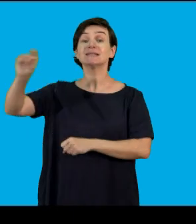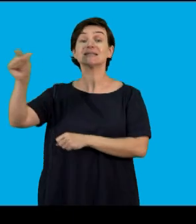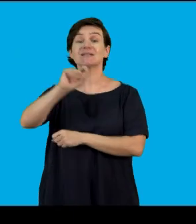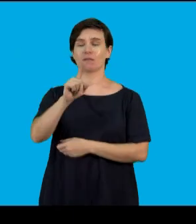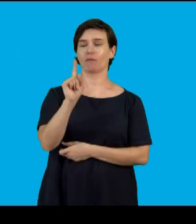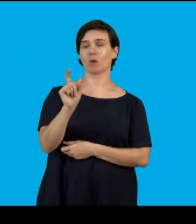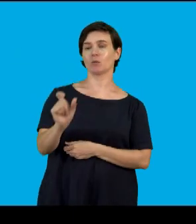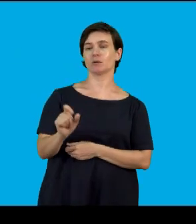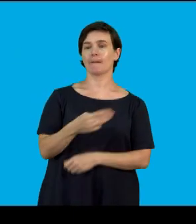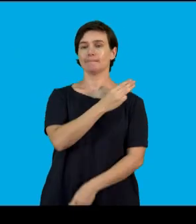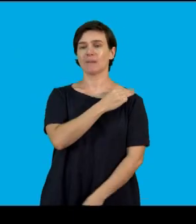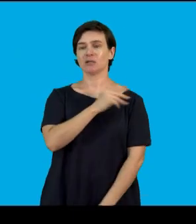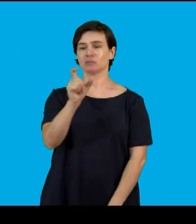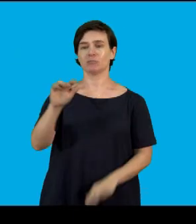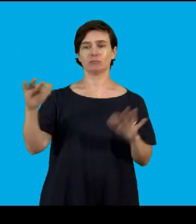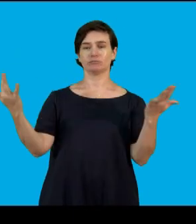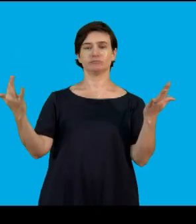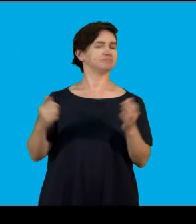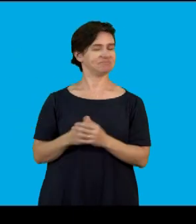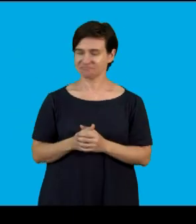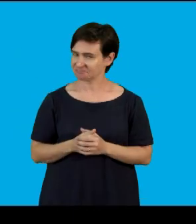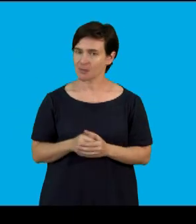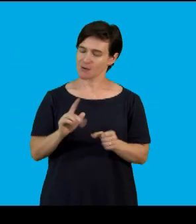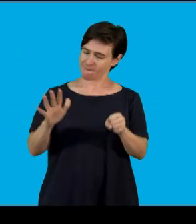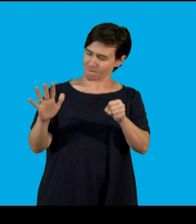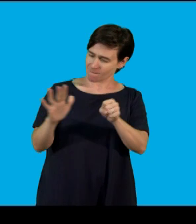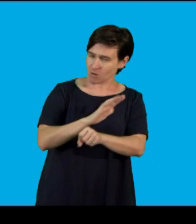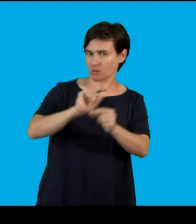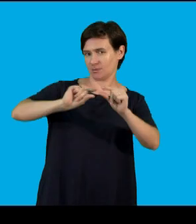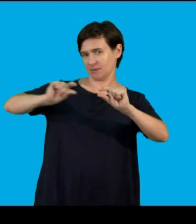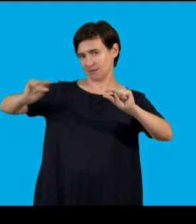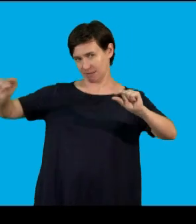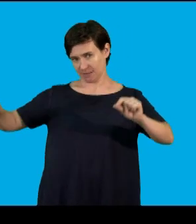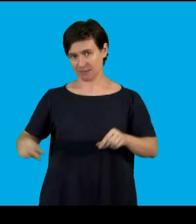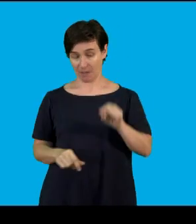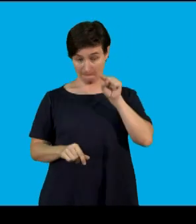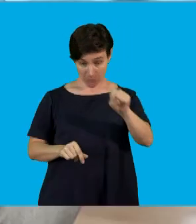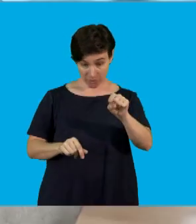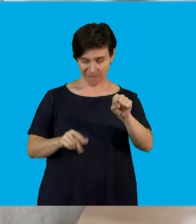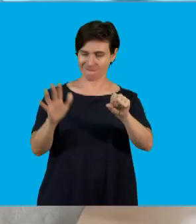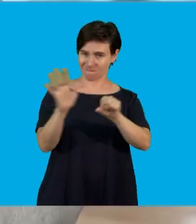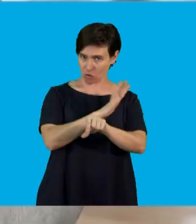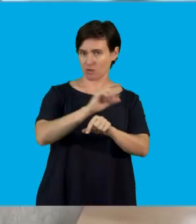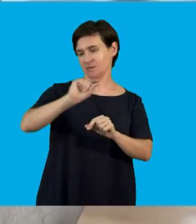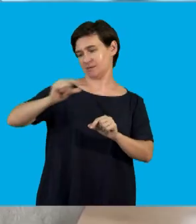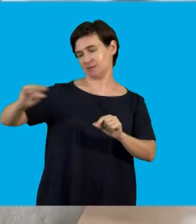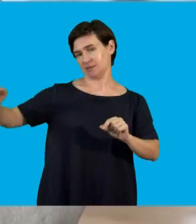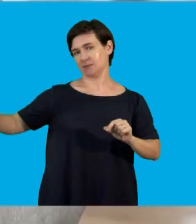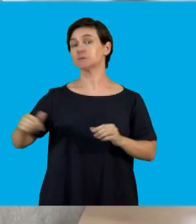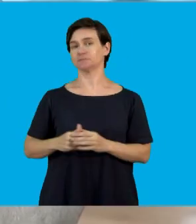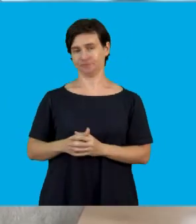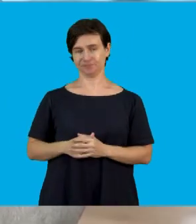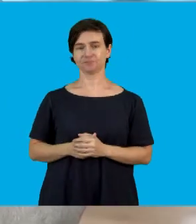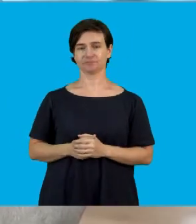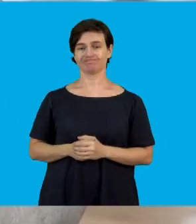Don't just leave it, I don't know, management or employees may keep up, then you leave it there. It's a vague sentence, so you need to write